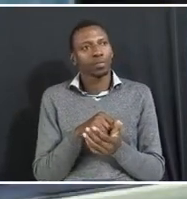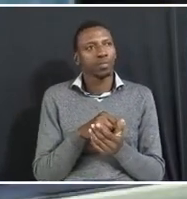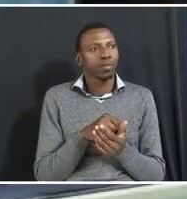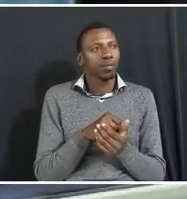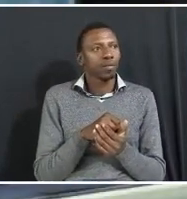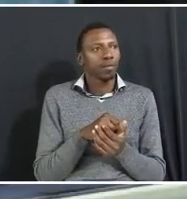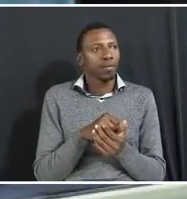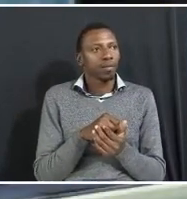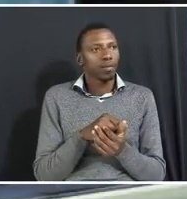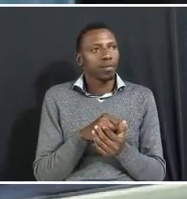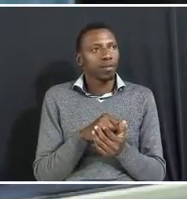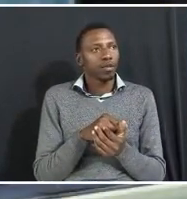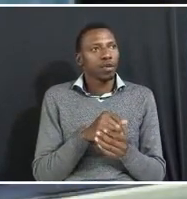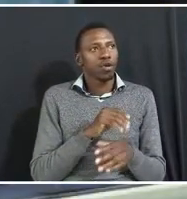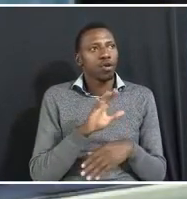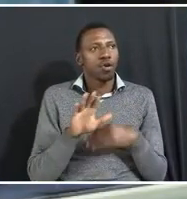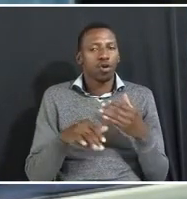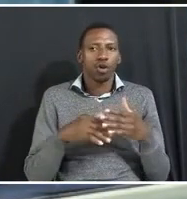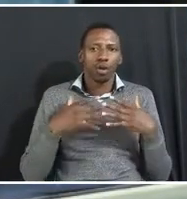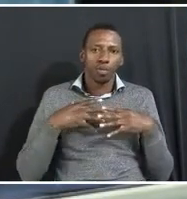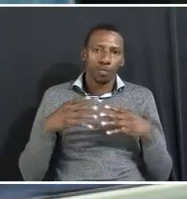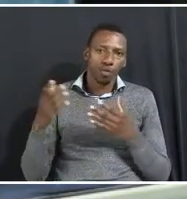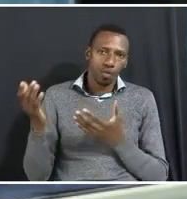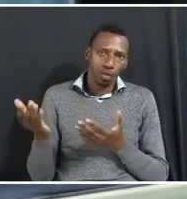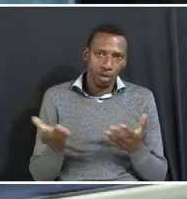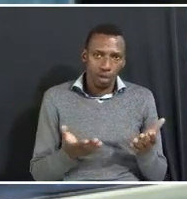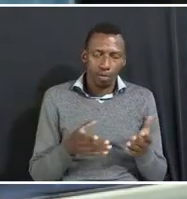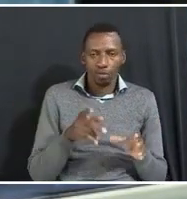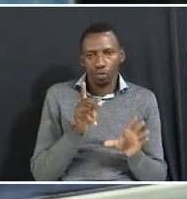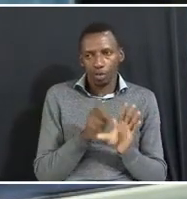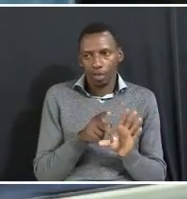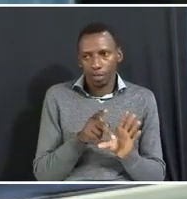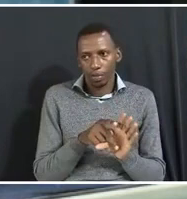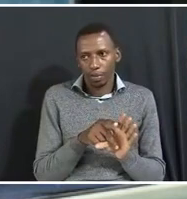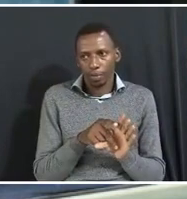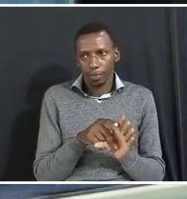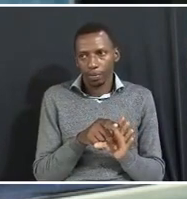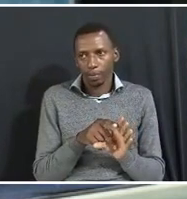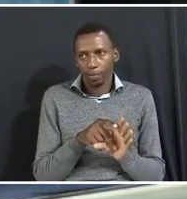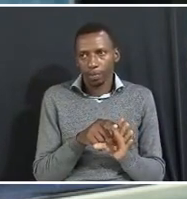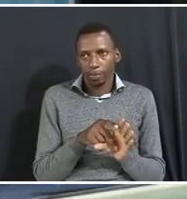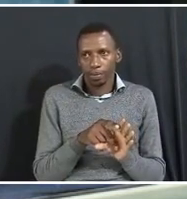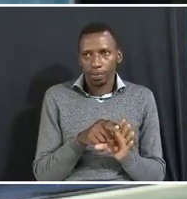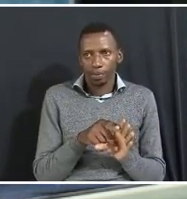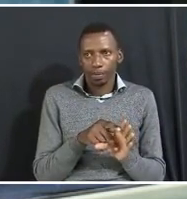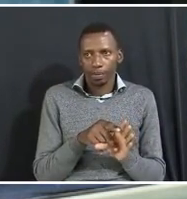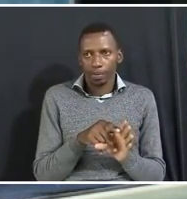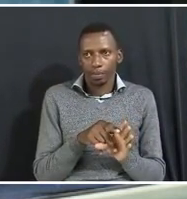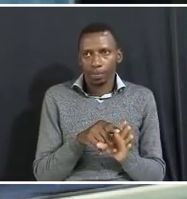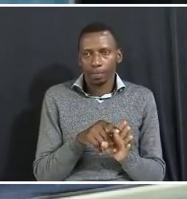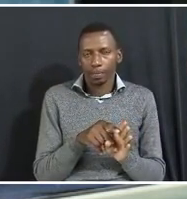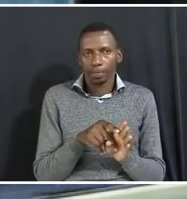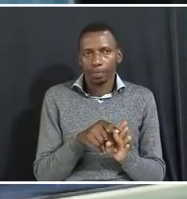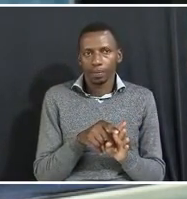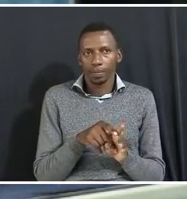So everybody is welcome to participate. And this